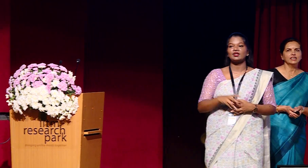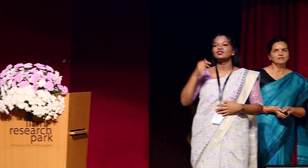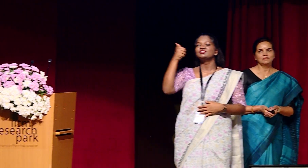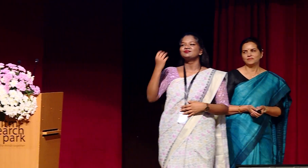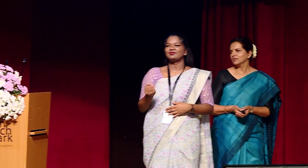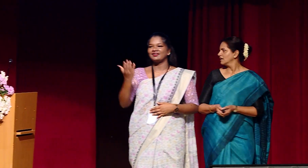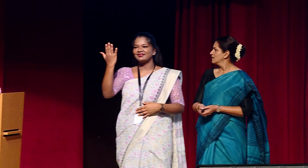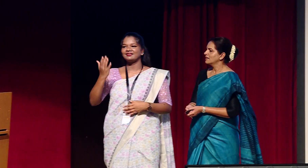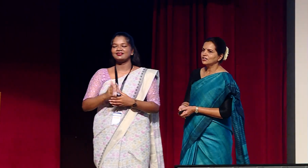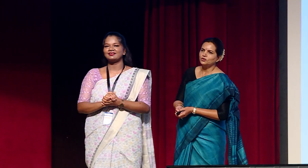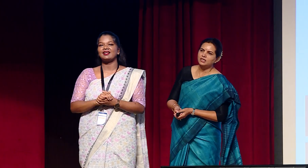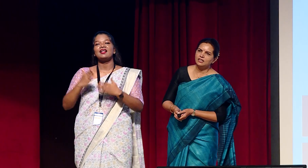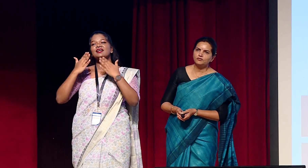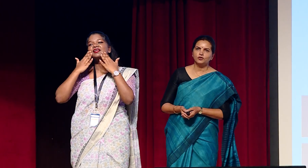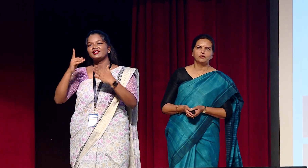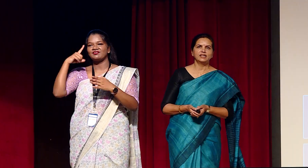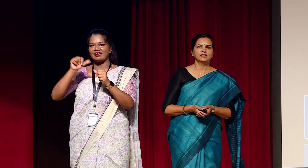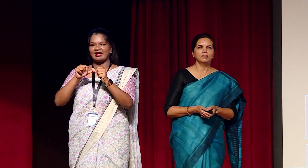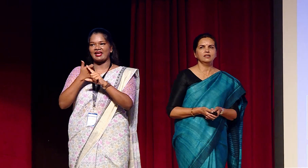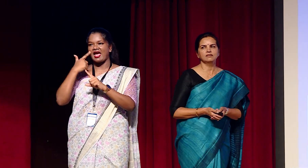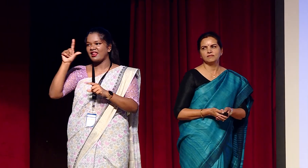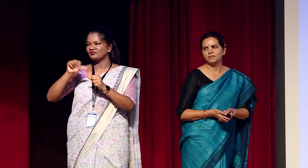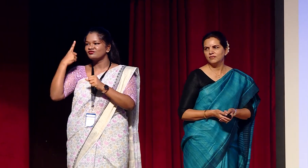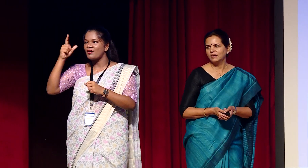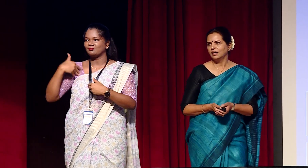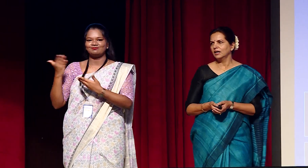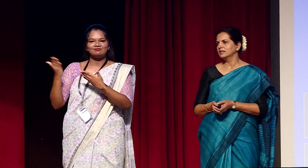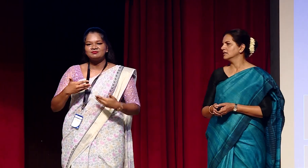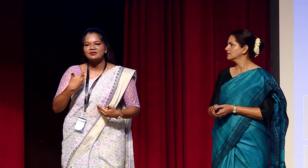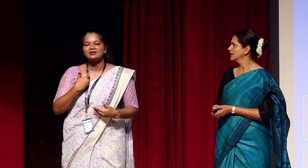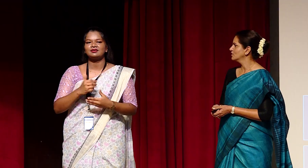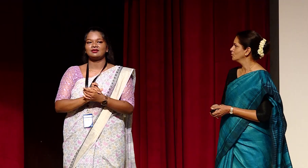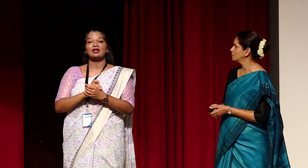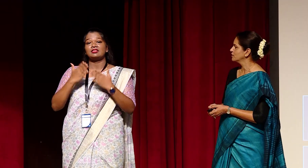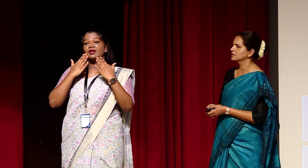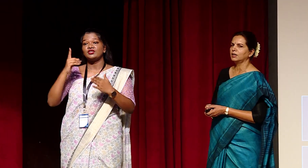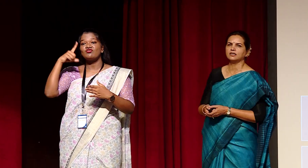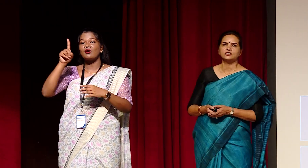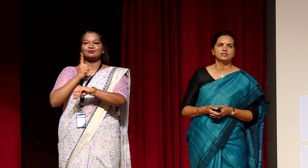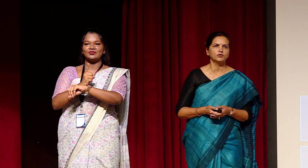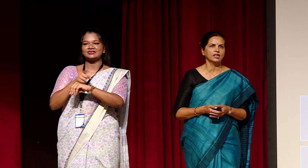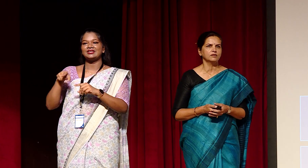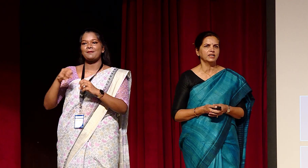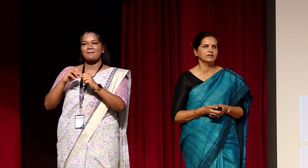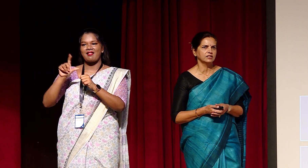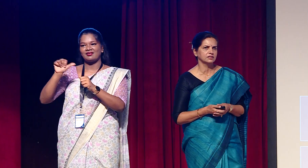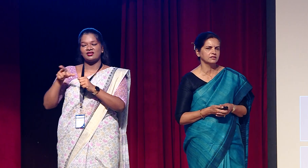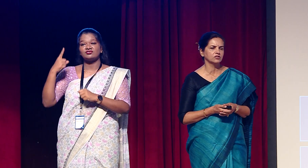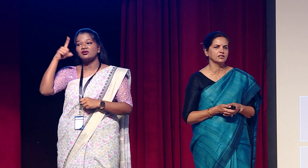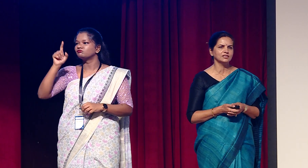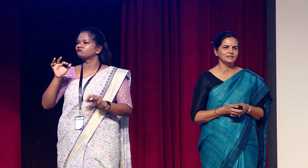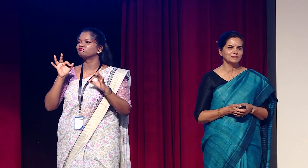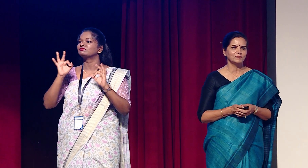Good morning. Thank you, Akhila, for inviting me. And thank you, Professor Balakrishna, for that very